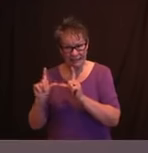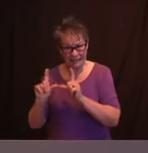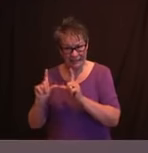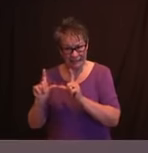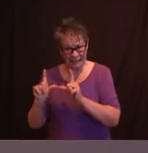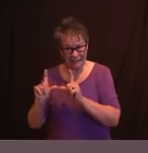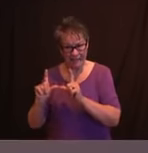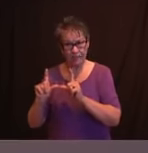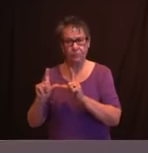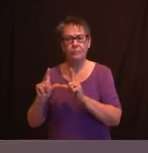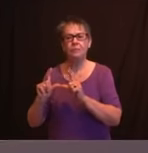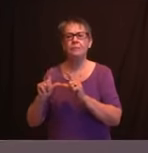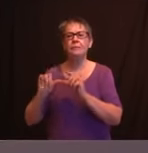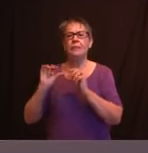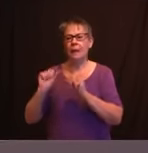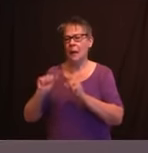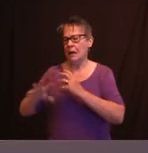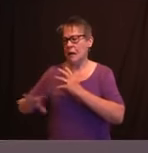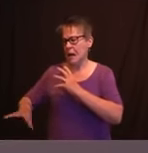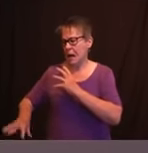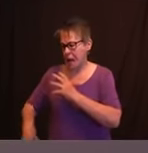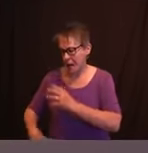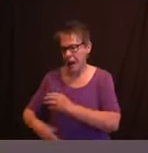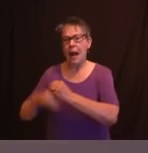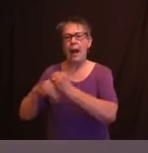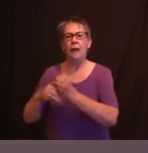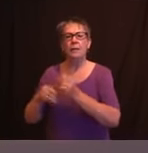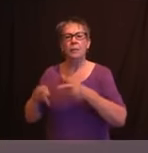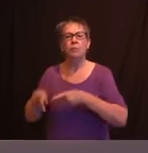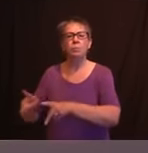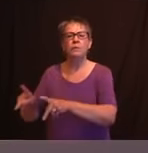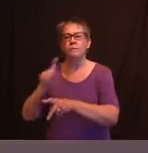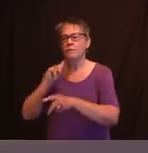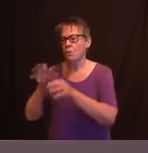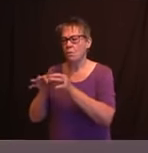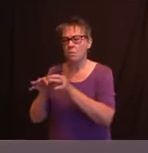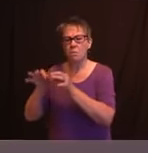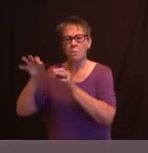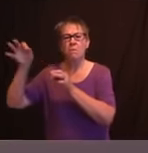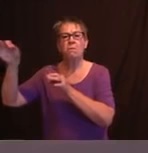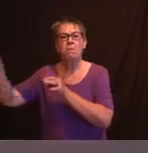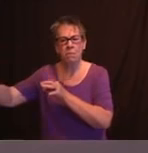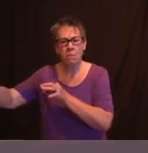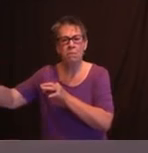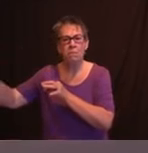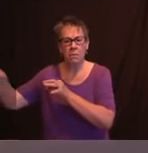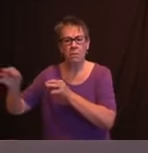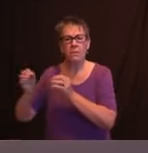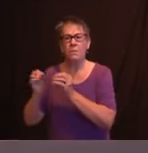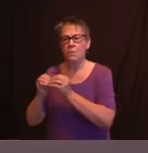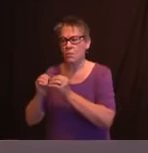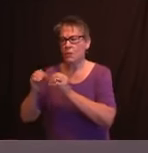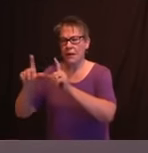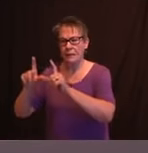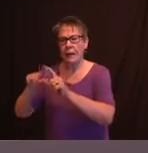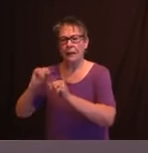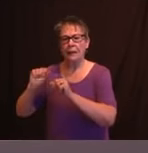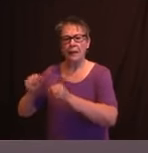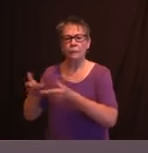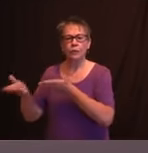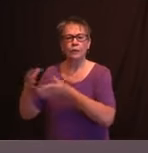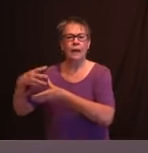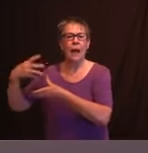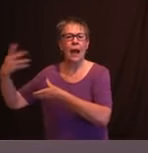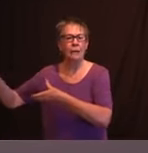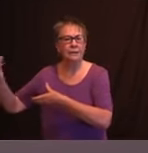before, but that will be stood up today as well as they have to follow, just one point, they have to follow the Department of Health's guidance